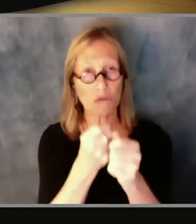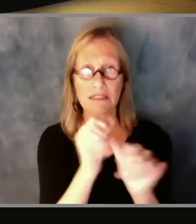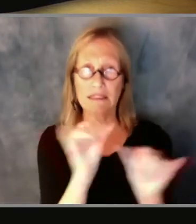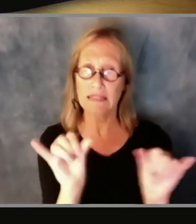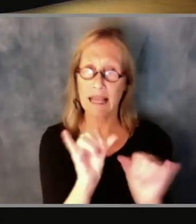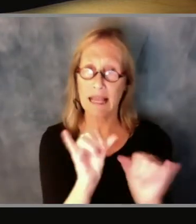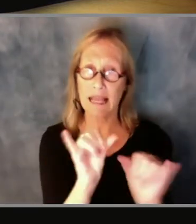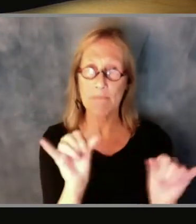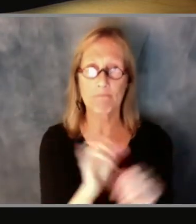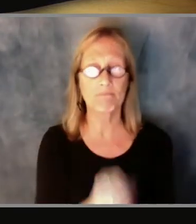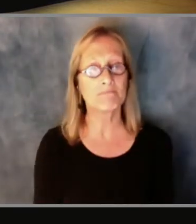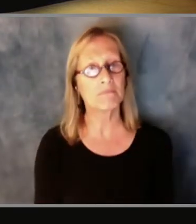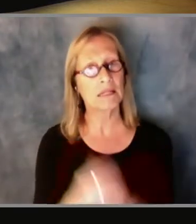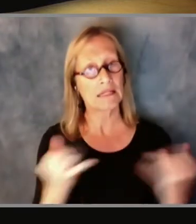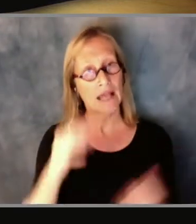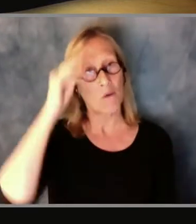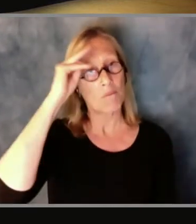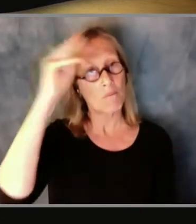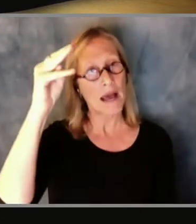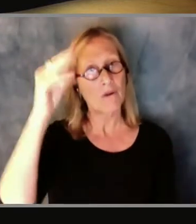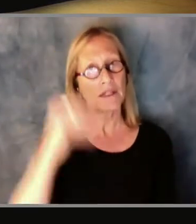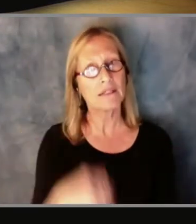The Maui